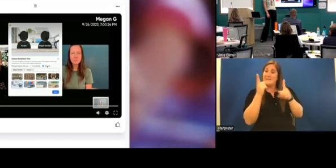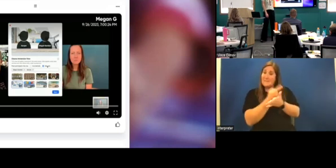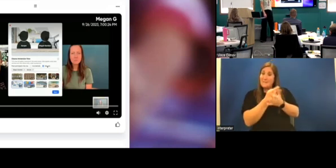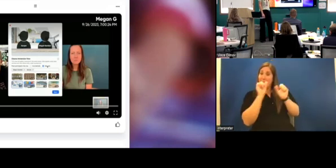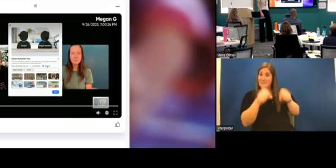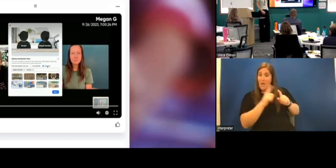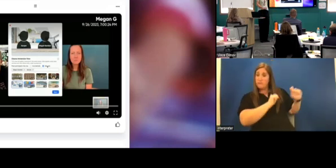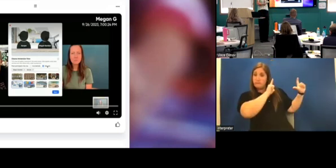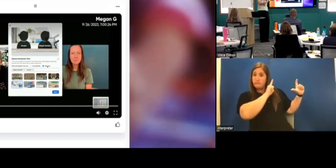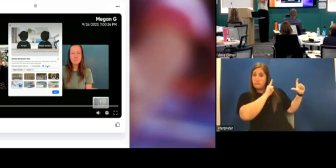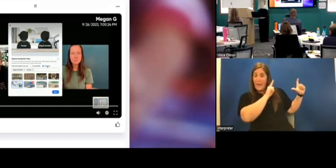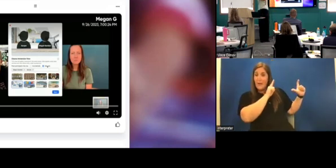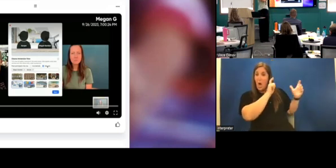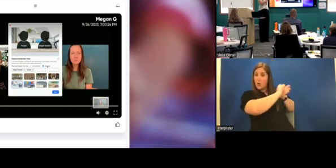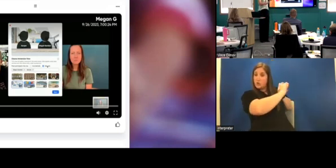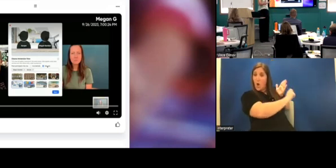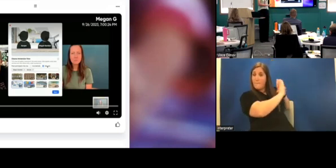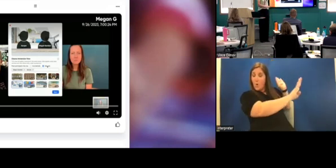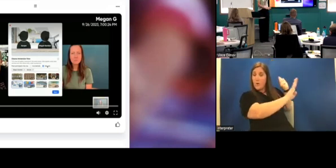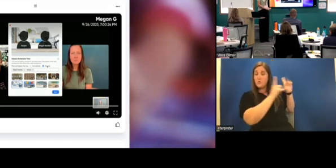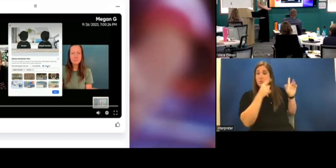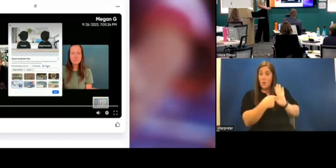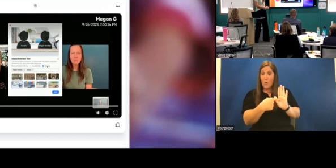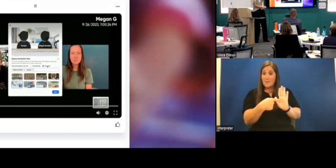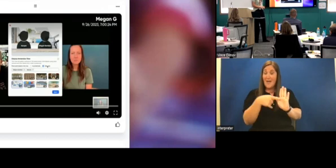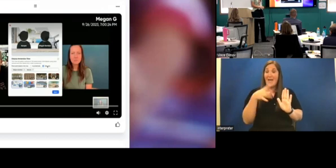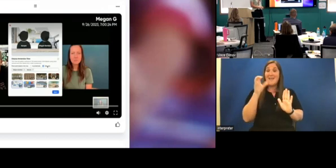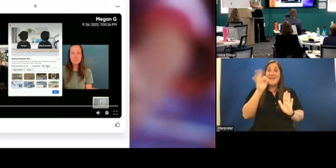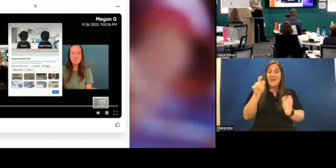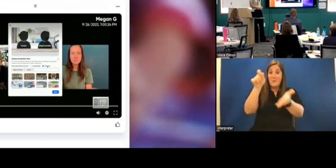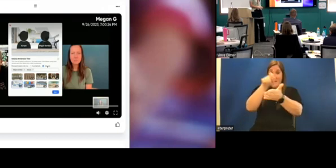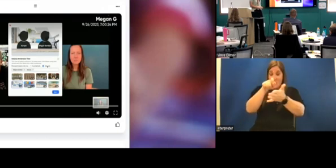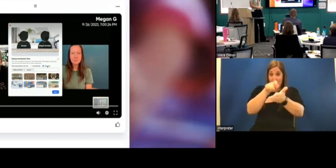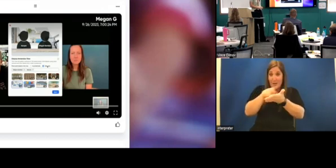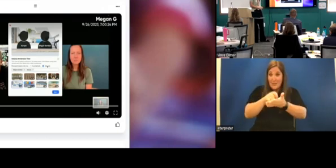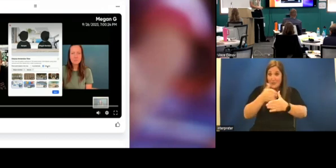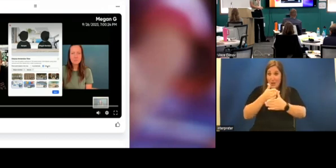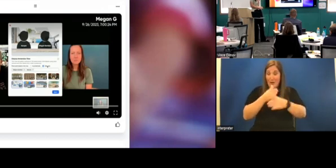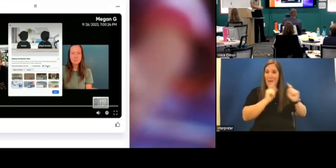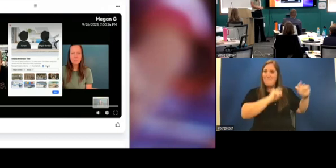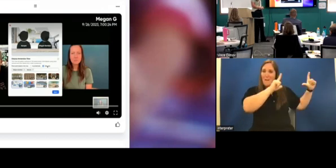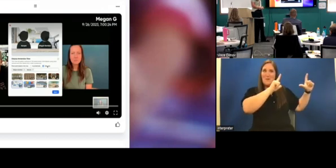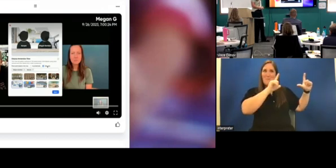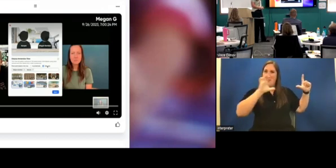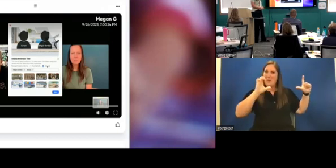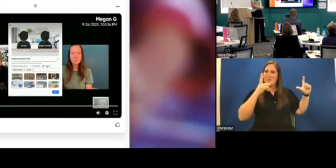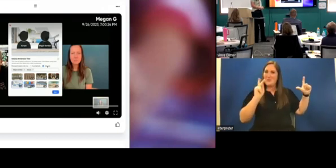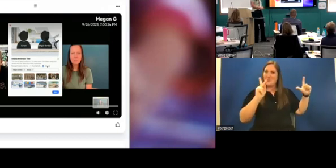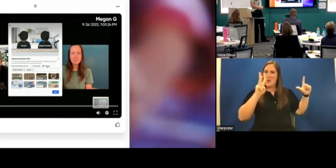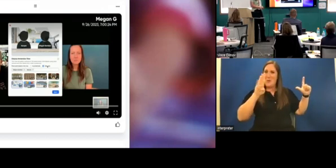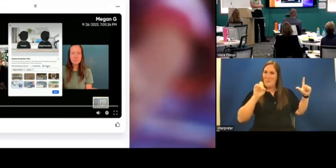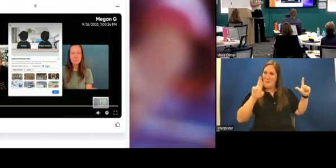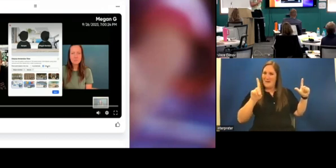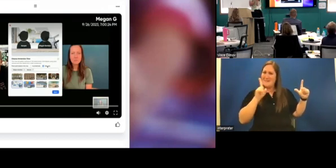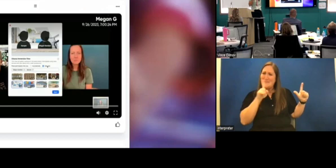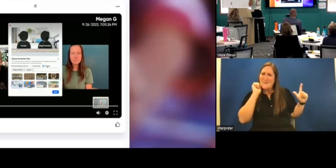do a screen share, all of a sudden whatever you're sharing is on the whiteboard behind you, which is kind of cool. But a lot